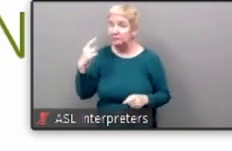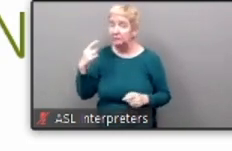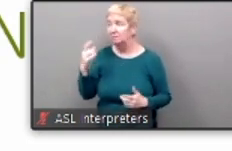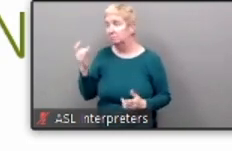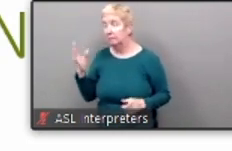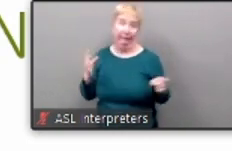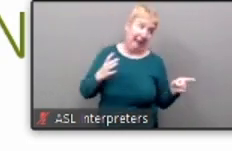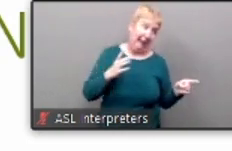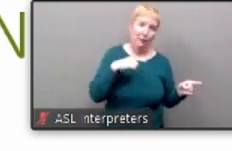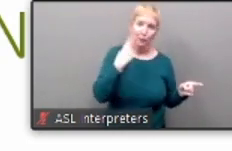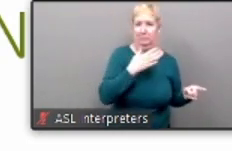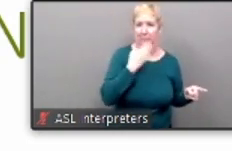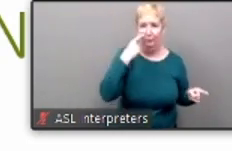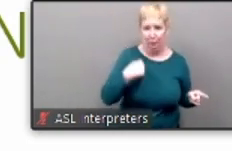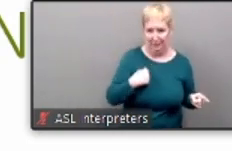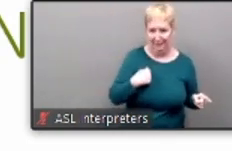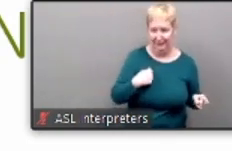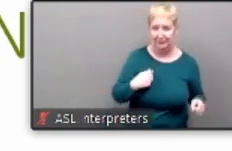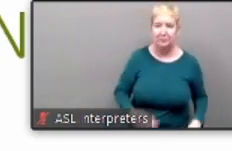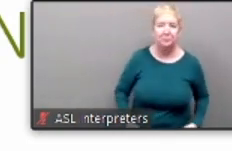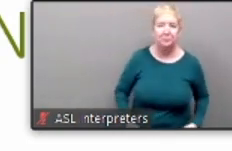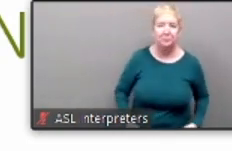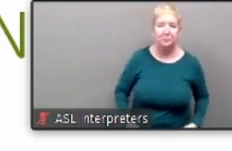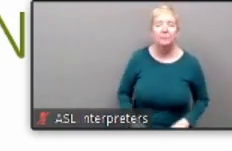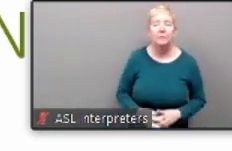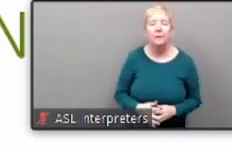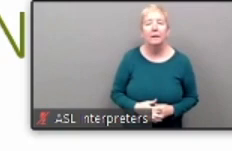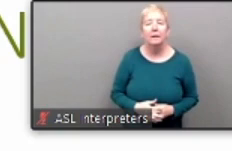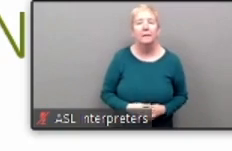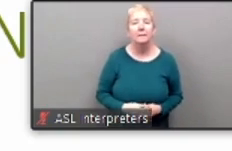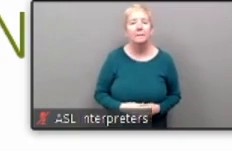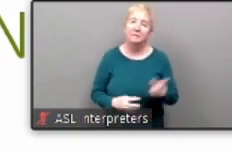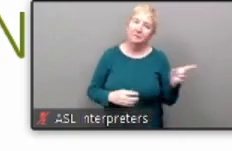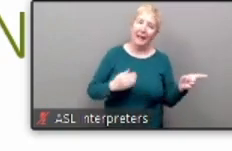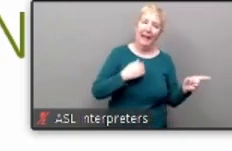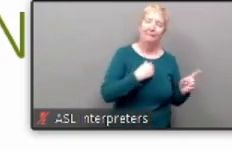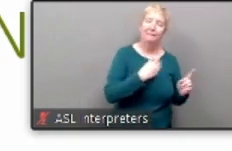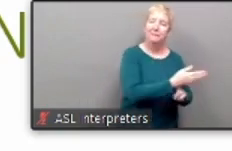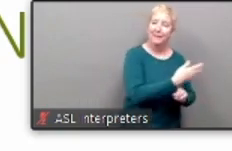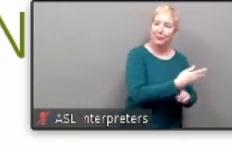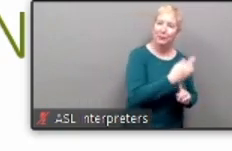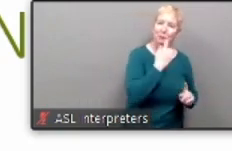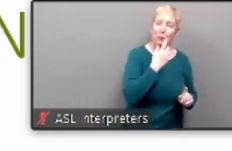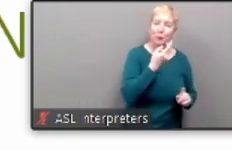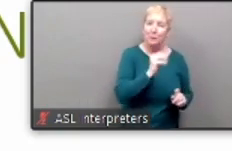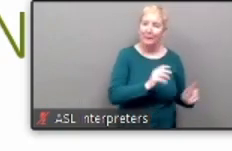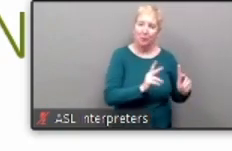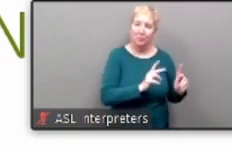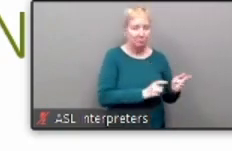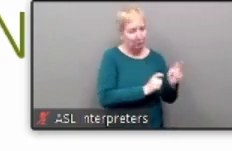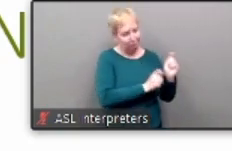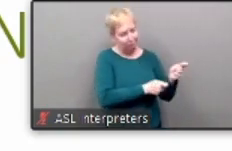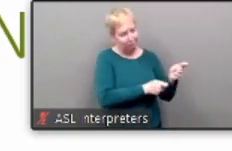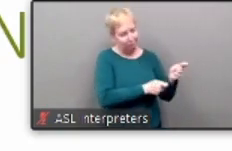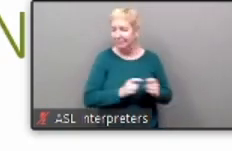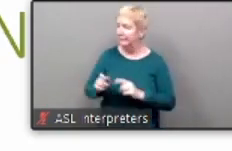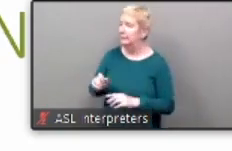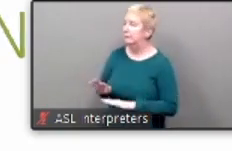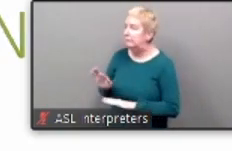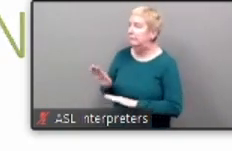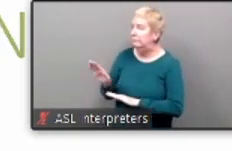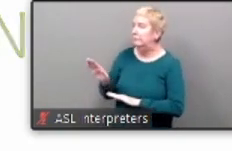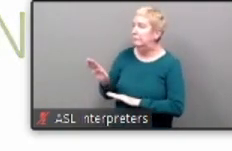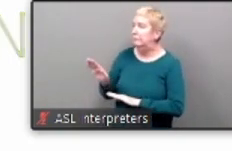to me than the right. And we even have some fish in there for New Mexico fishermen. Next slide.